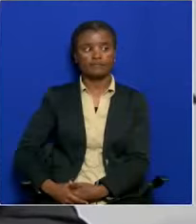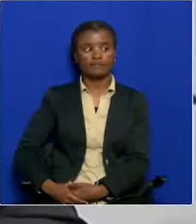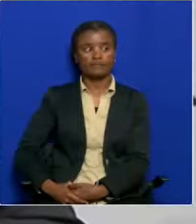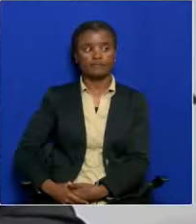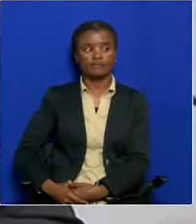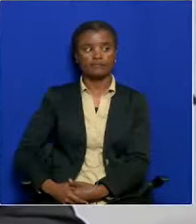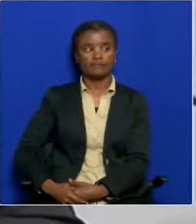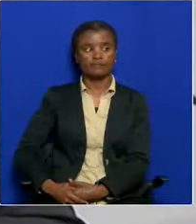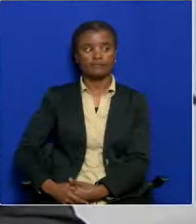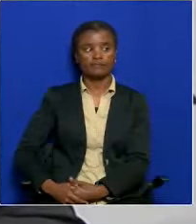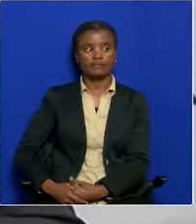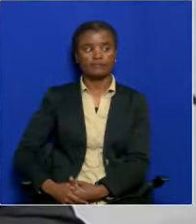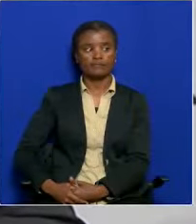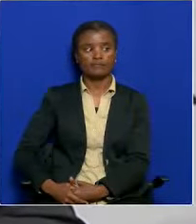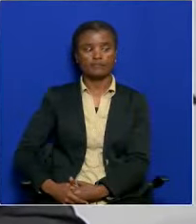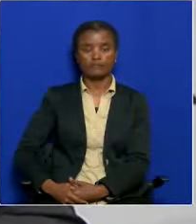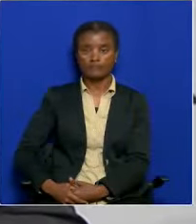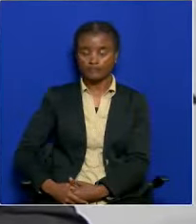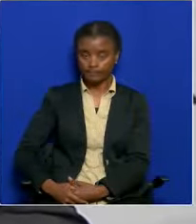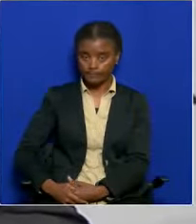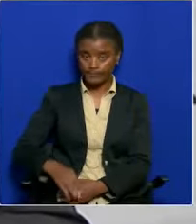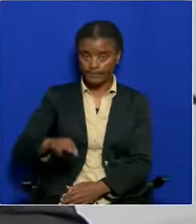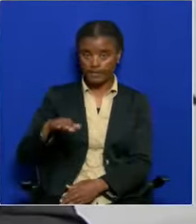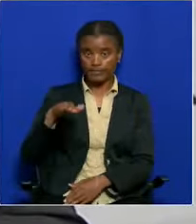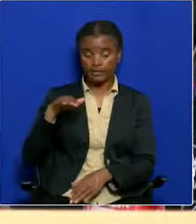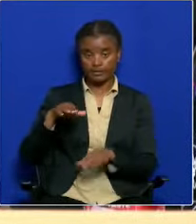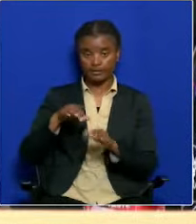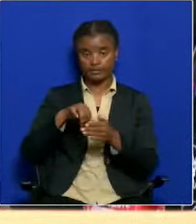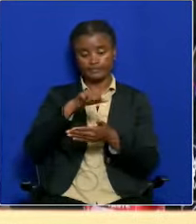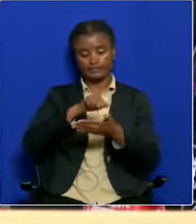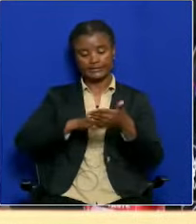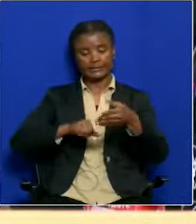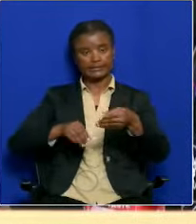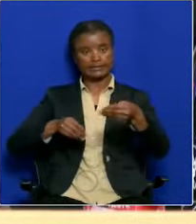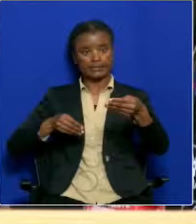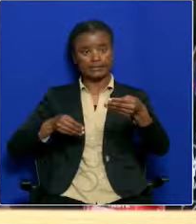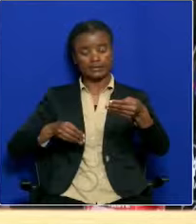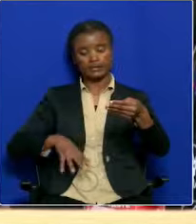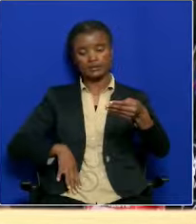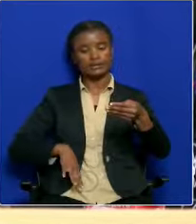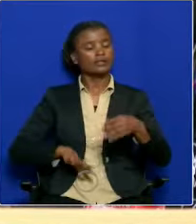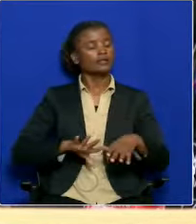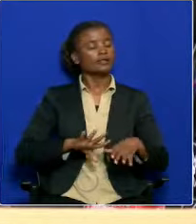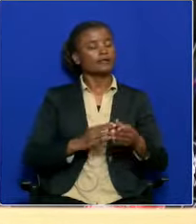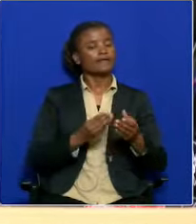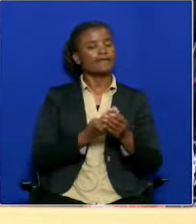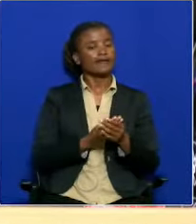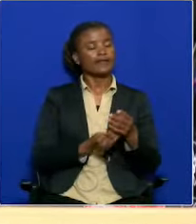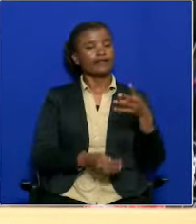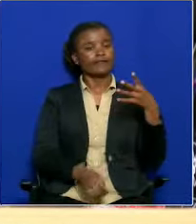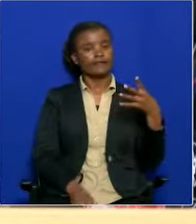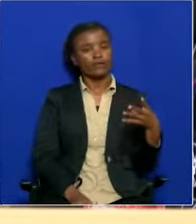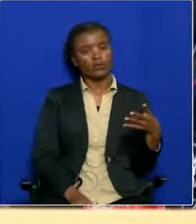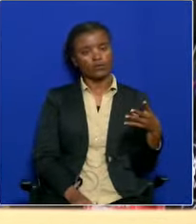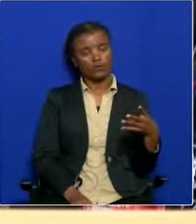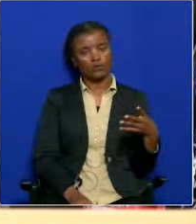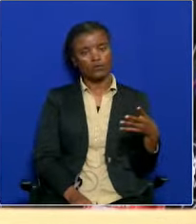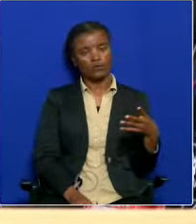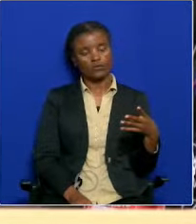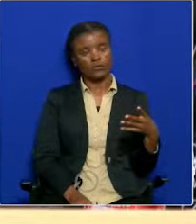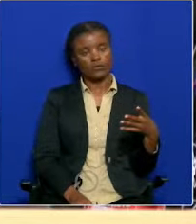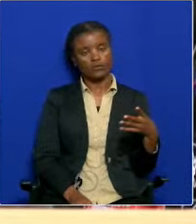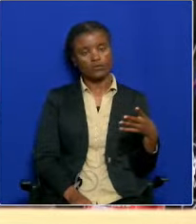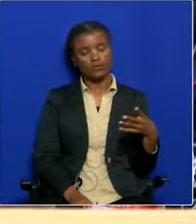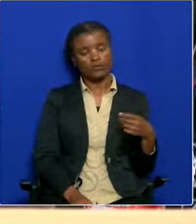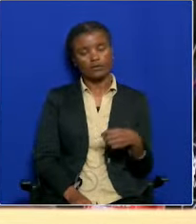Is the bank statement? General, file 4. 3. Oh,